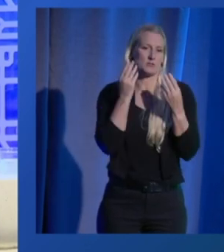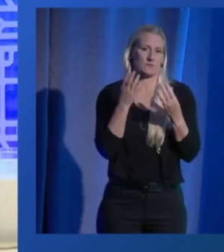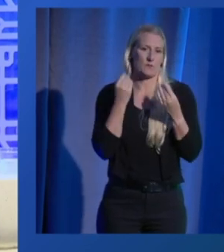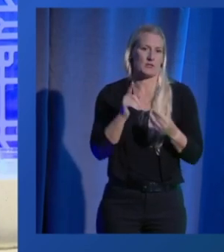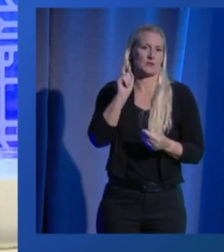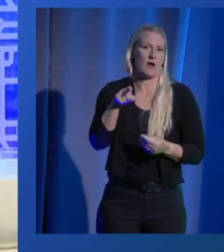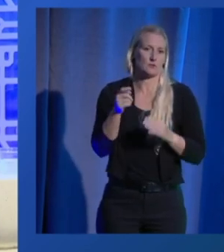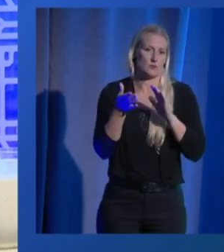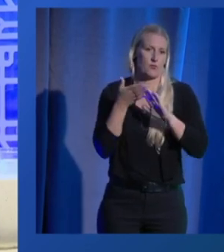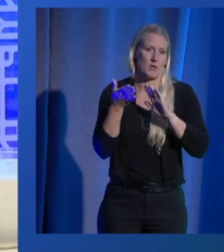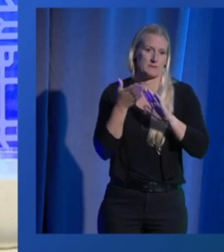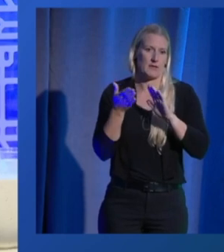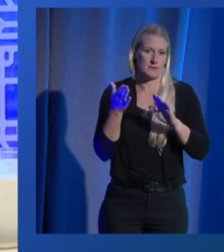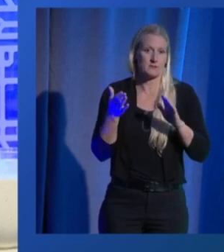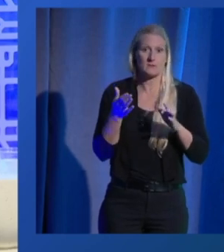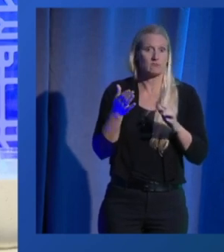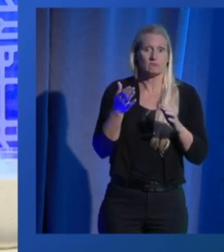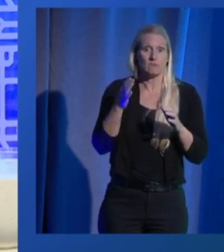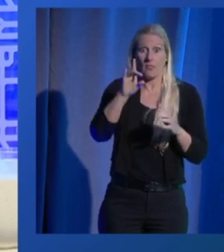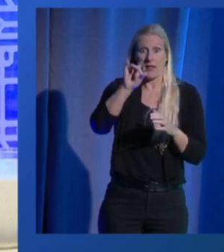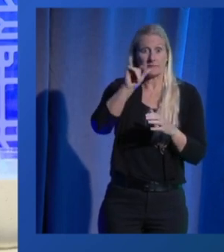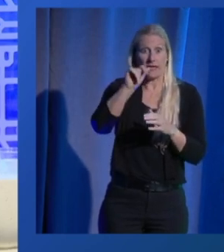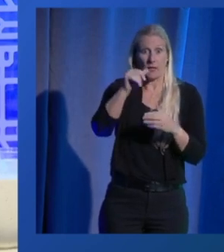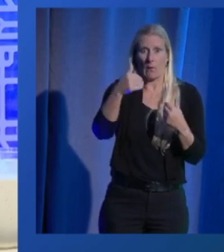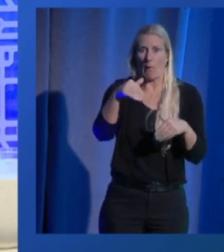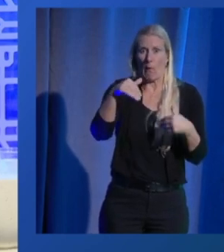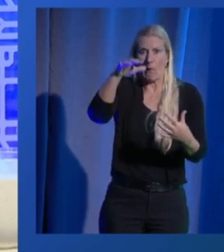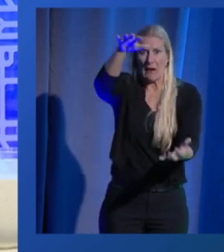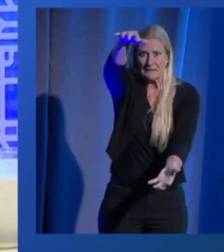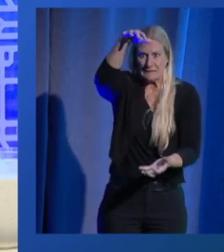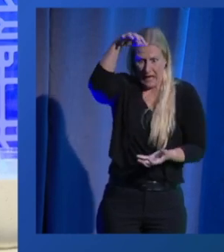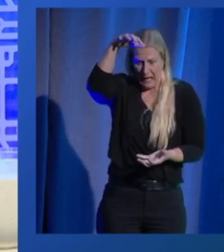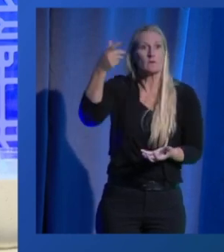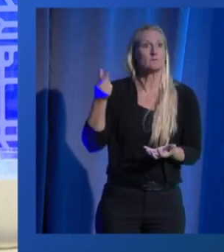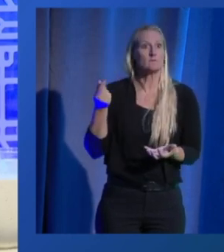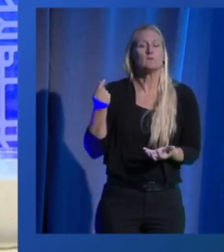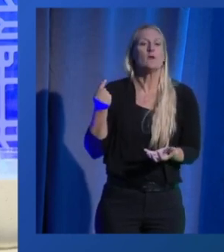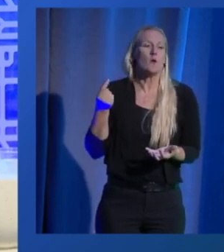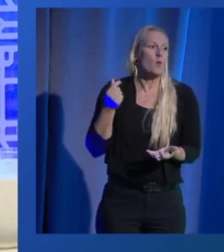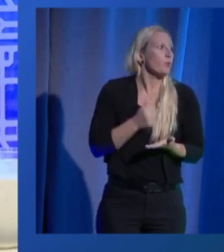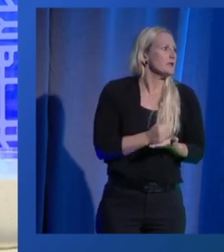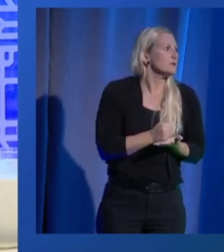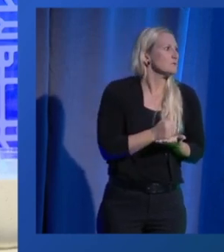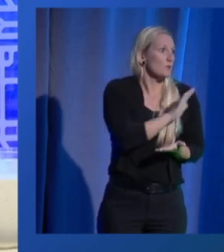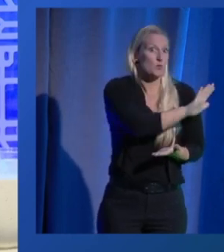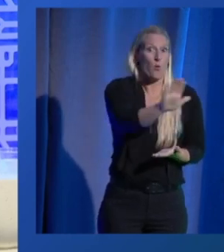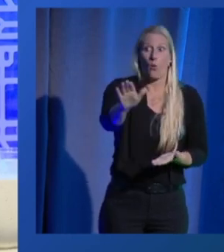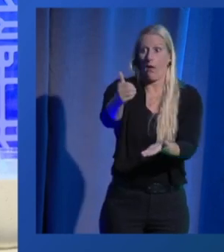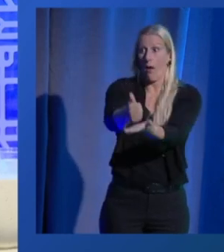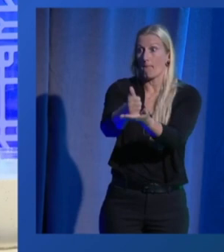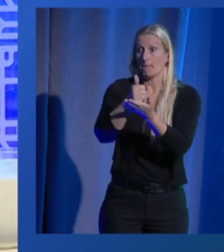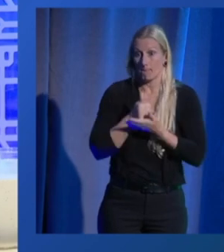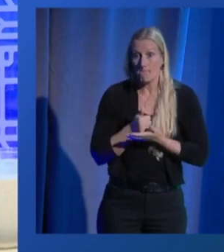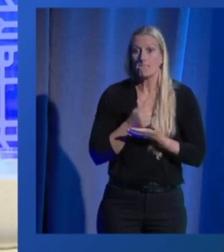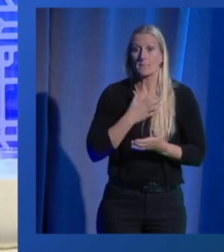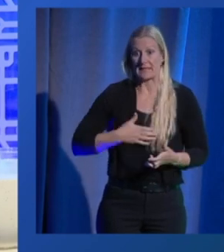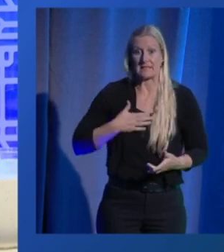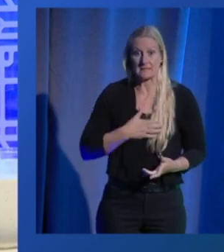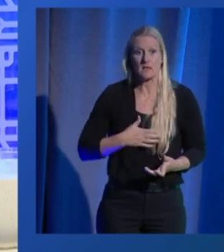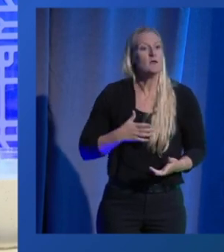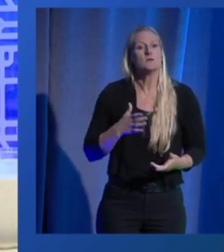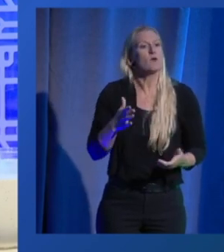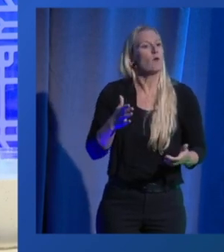morally and ethically and they need your help so uh commit to solving some problem for them have the courage to